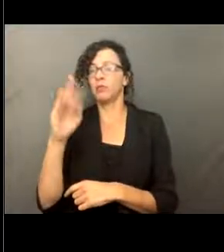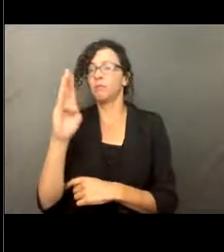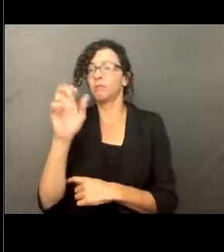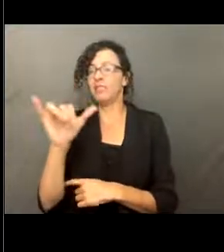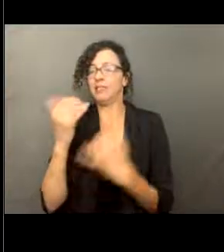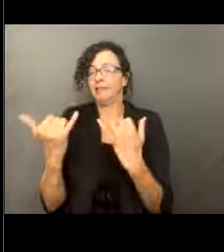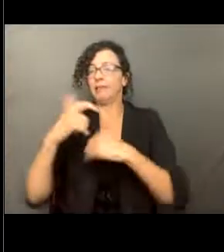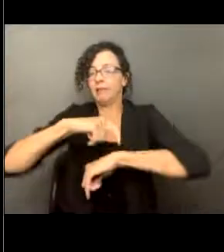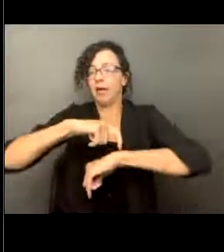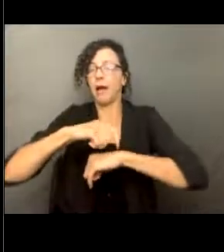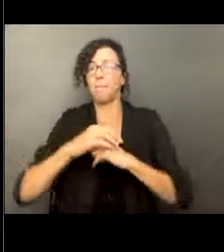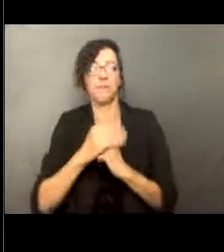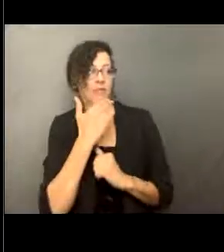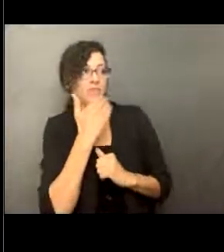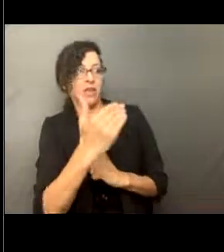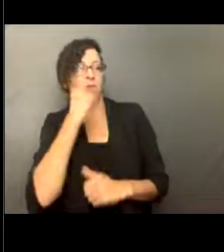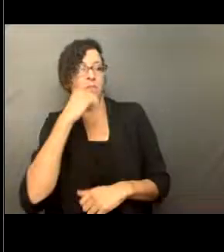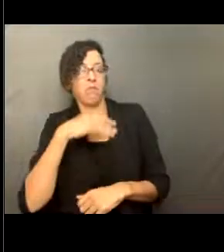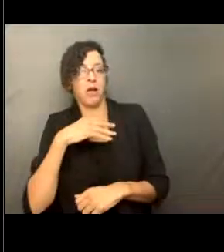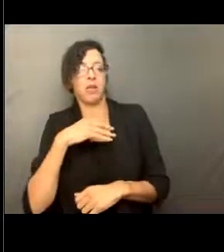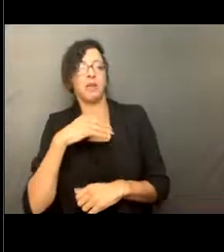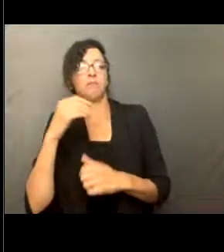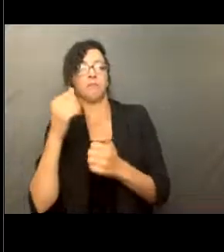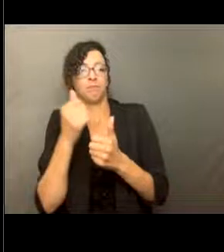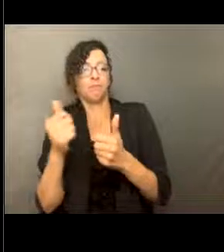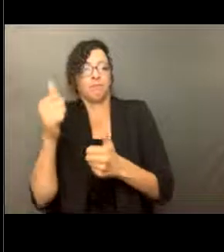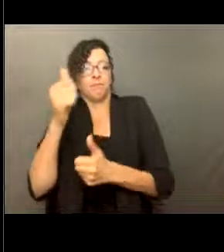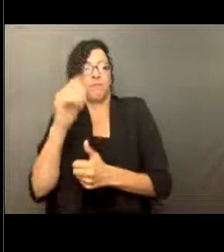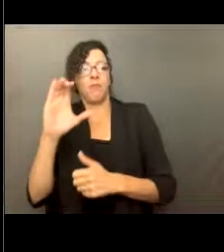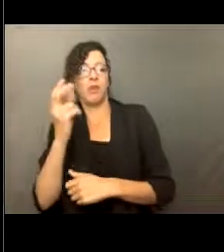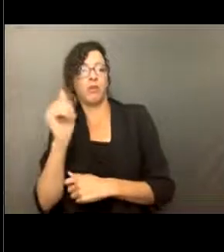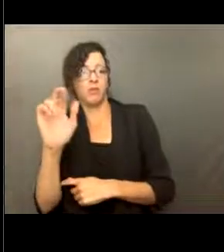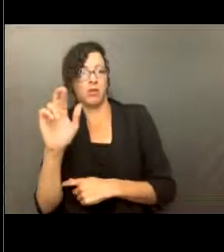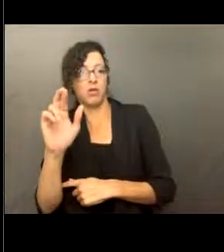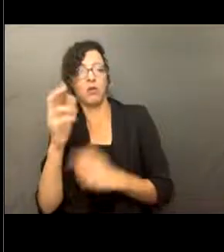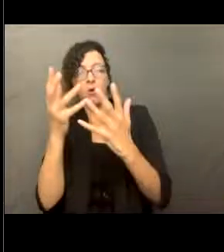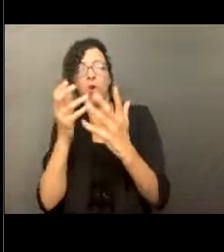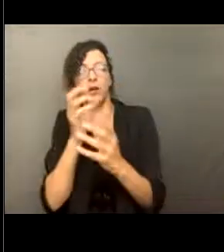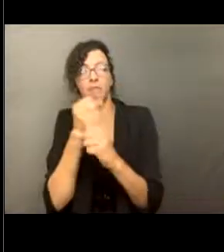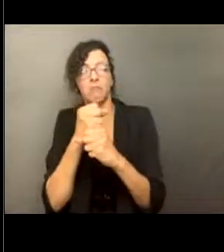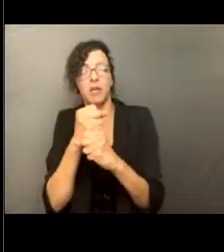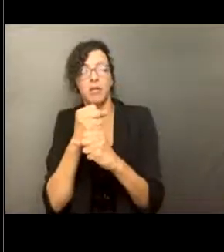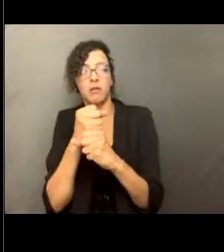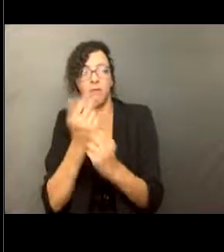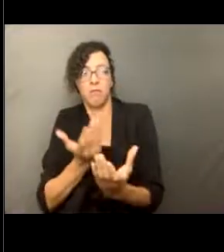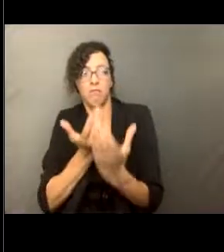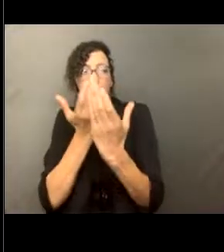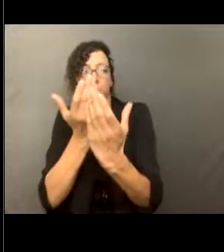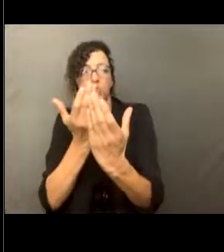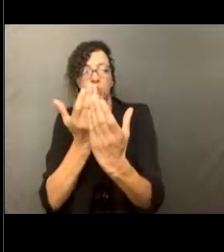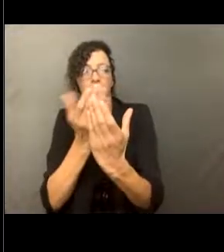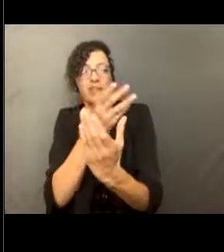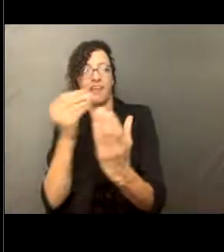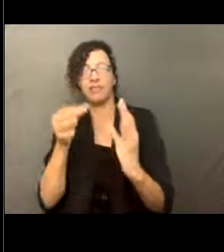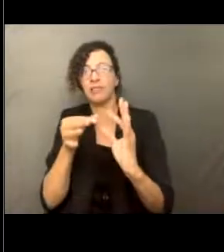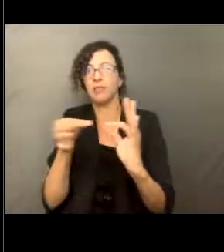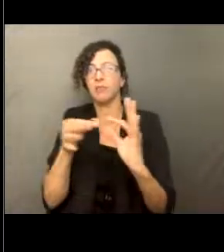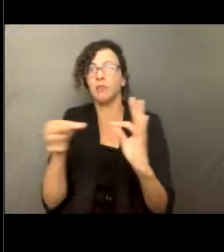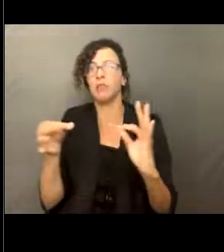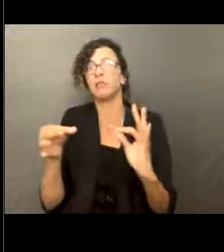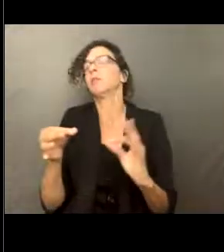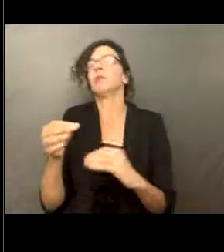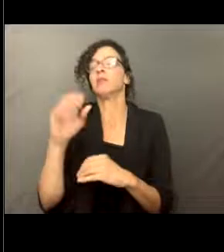Chair. I'd like to make the following motion onto my statement. The California Transportation Commission